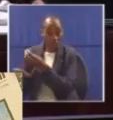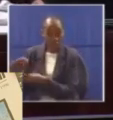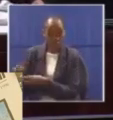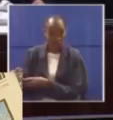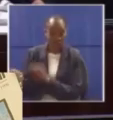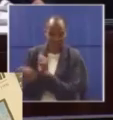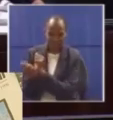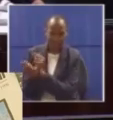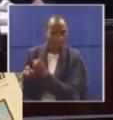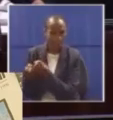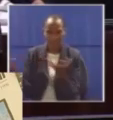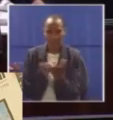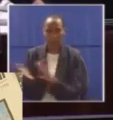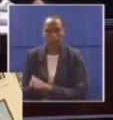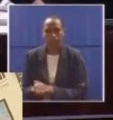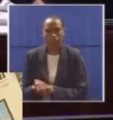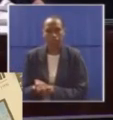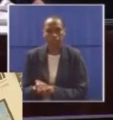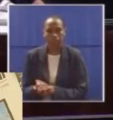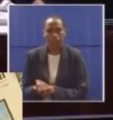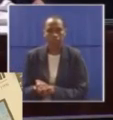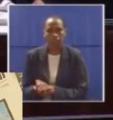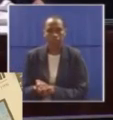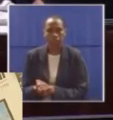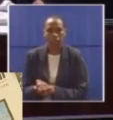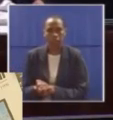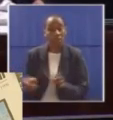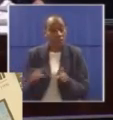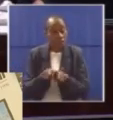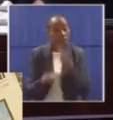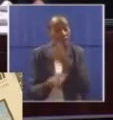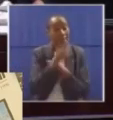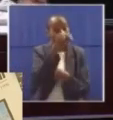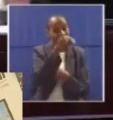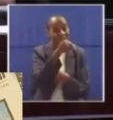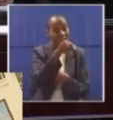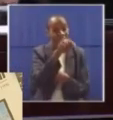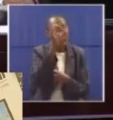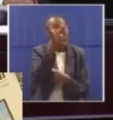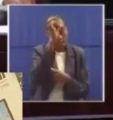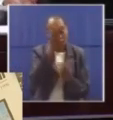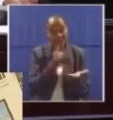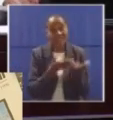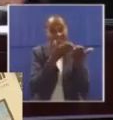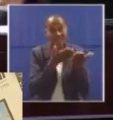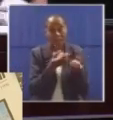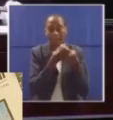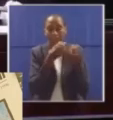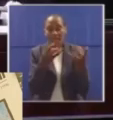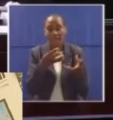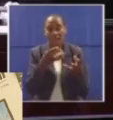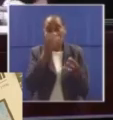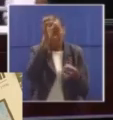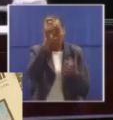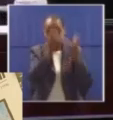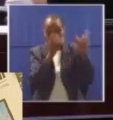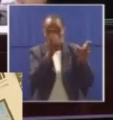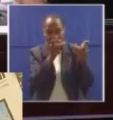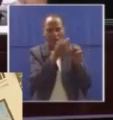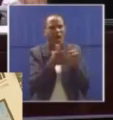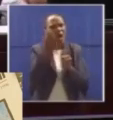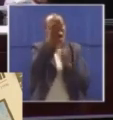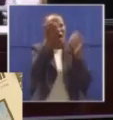this has also happened in the police service as well. There are quite a number of high-ranking police officers